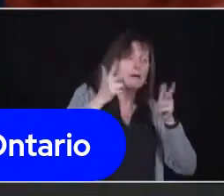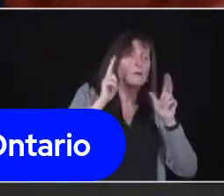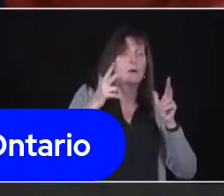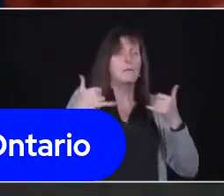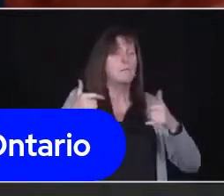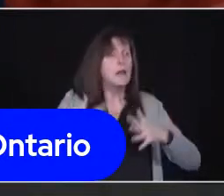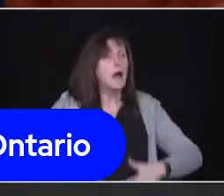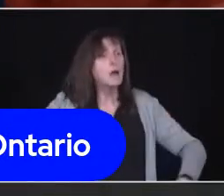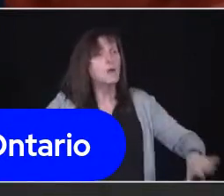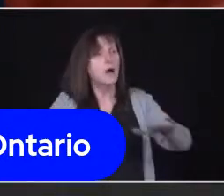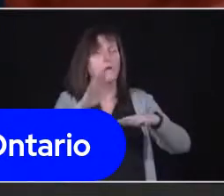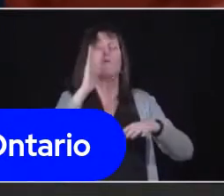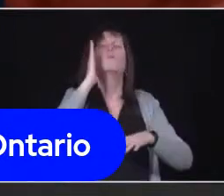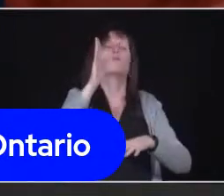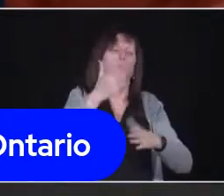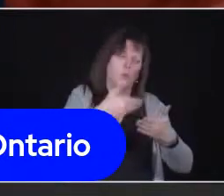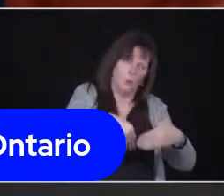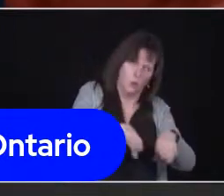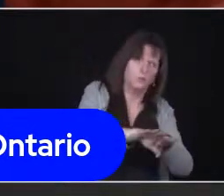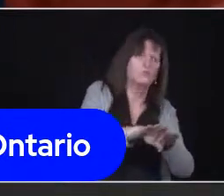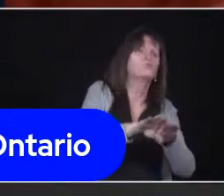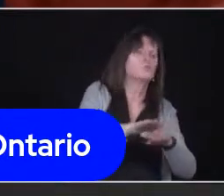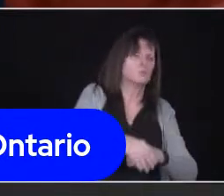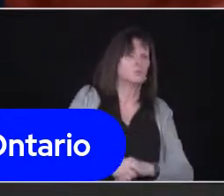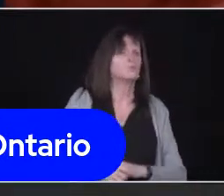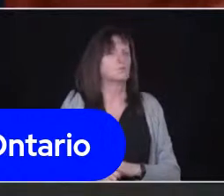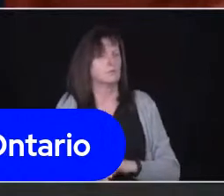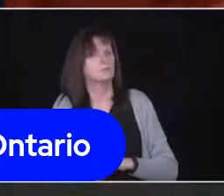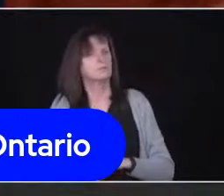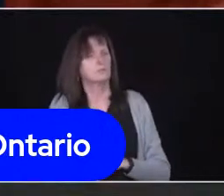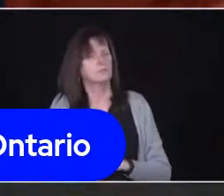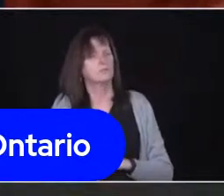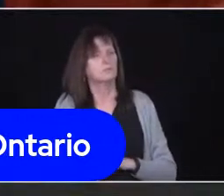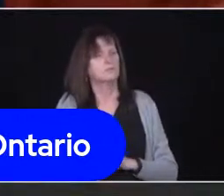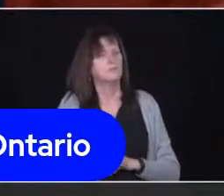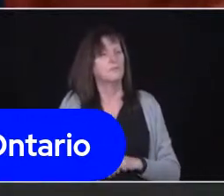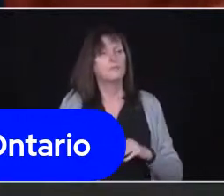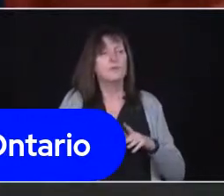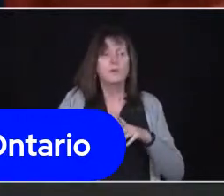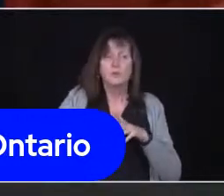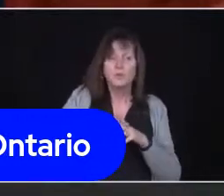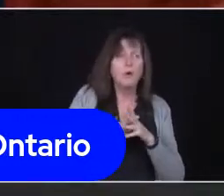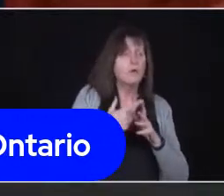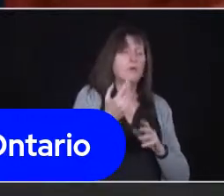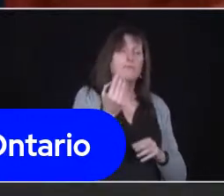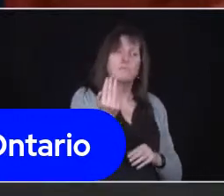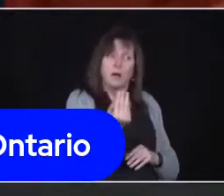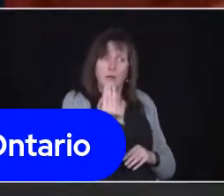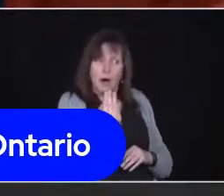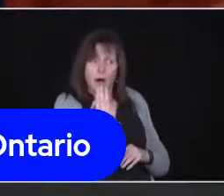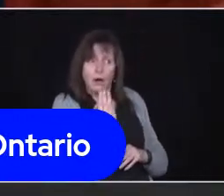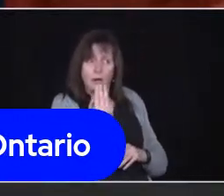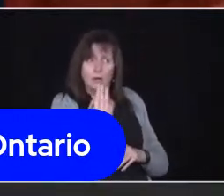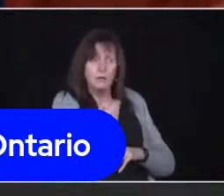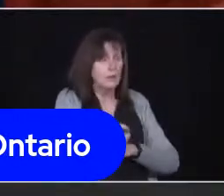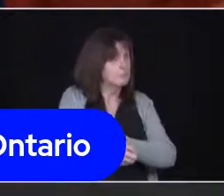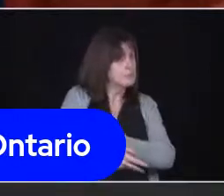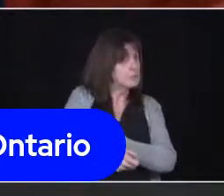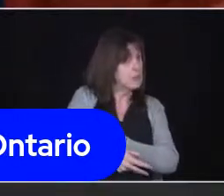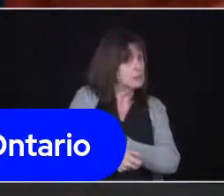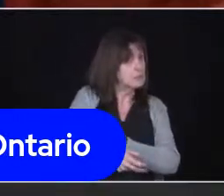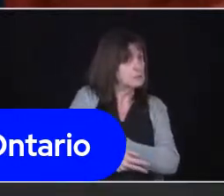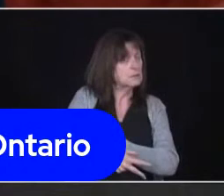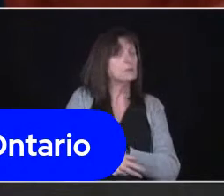be closed. In addition, effective Monday, April 19th at 12:01 a.m., capacity at